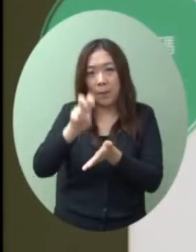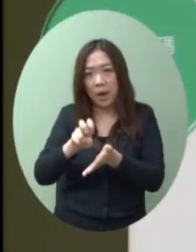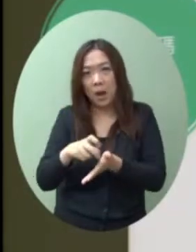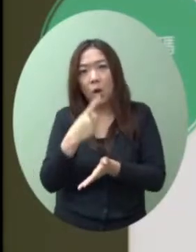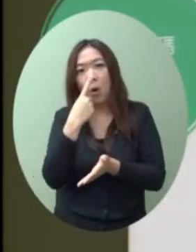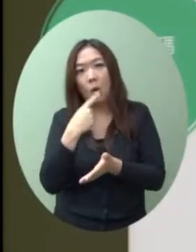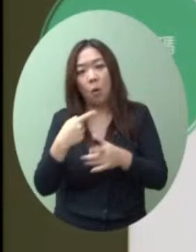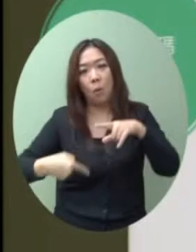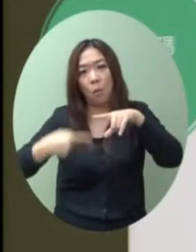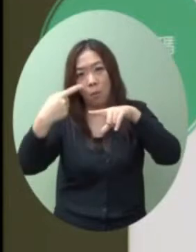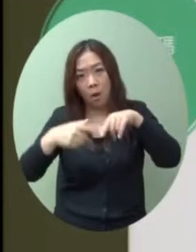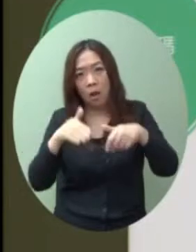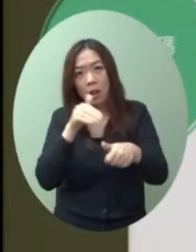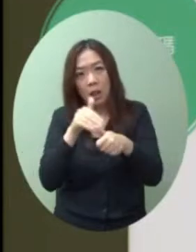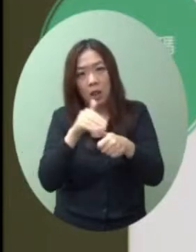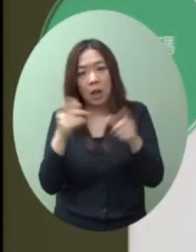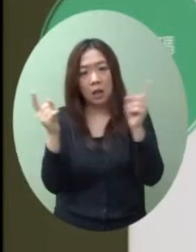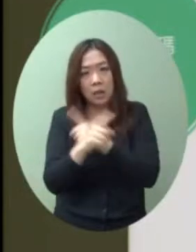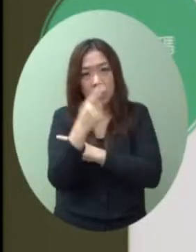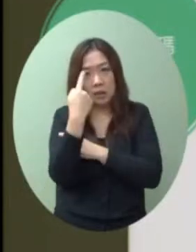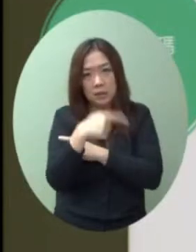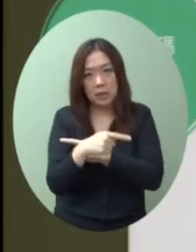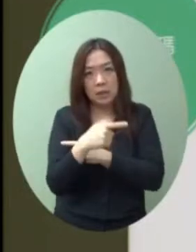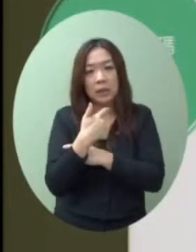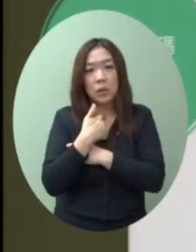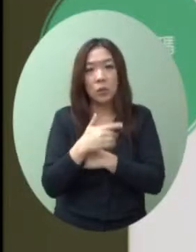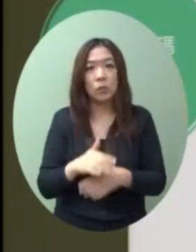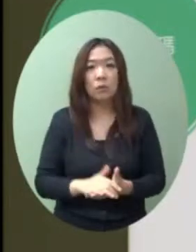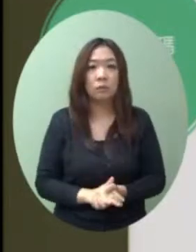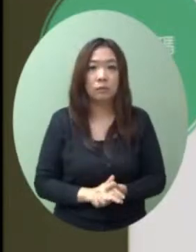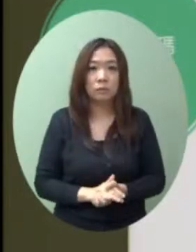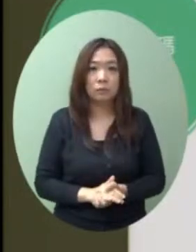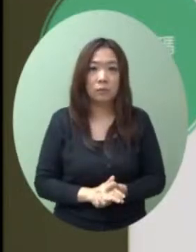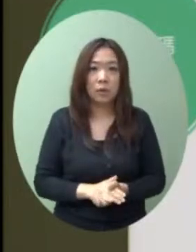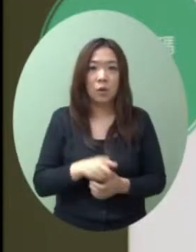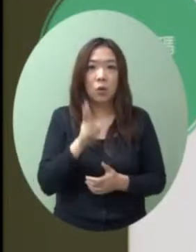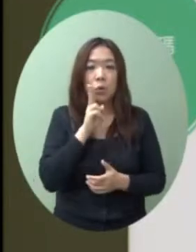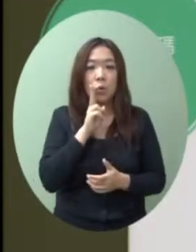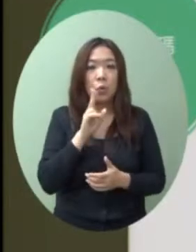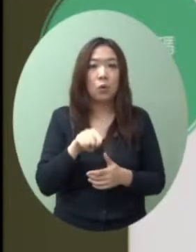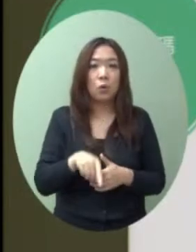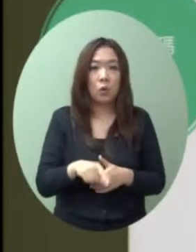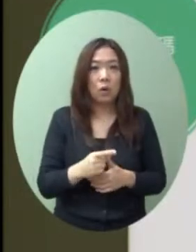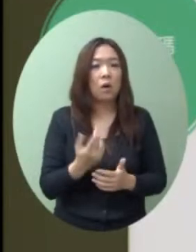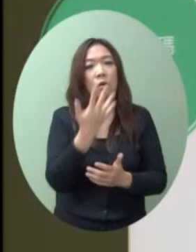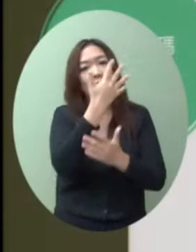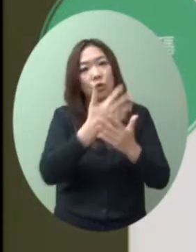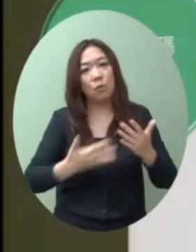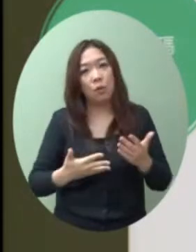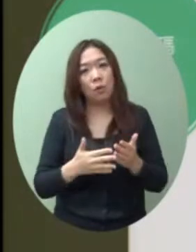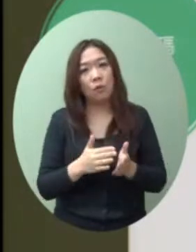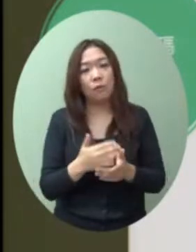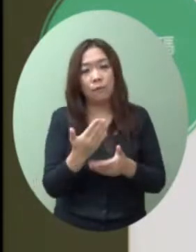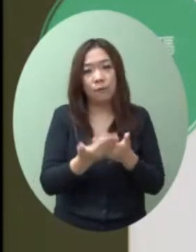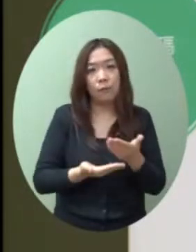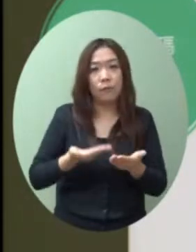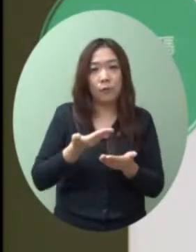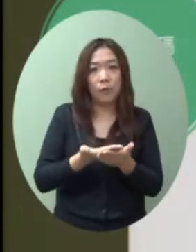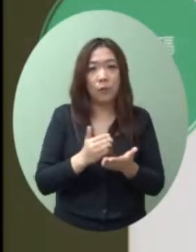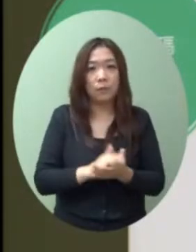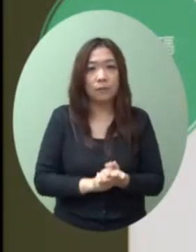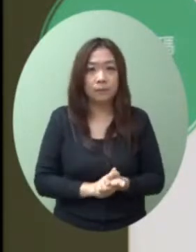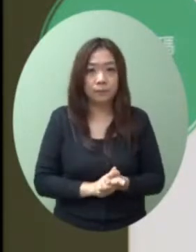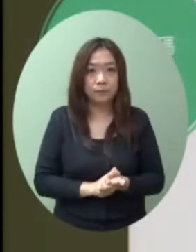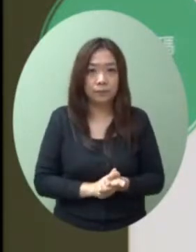internet, the QR code might be blue, but the updated QR code scanner can still show the red QR